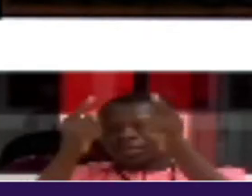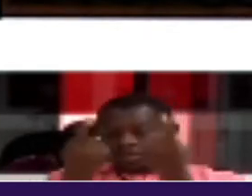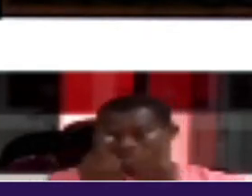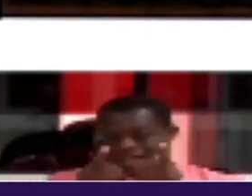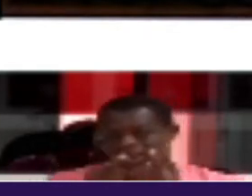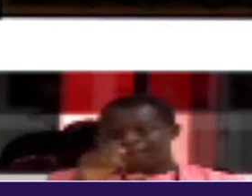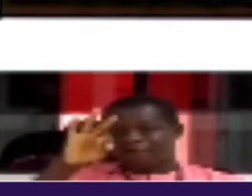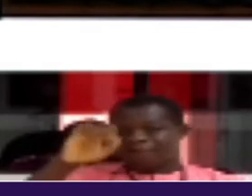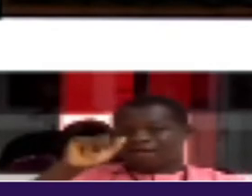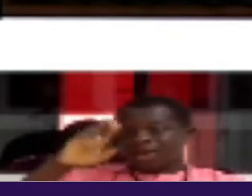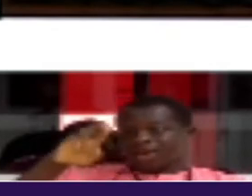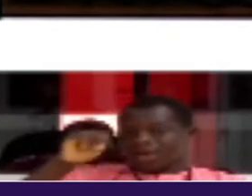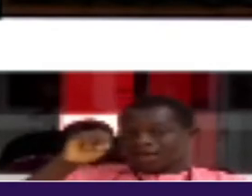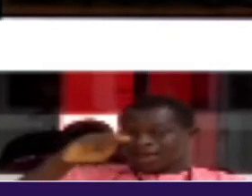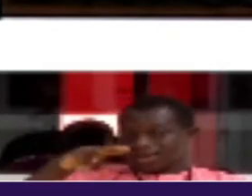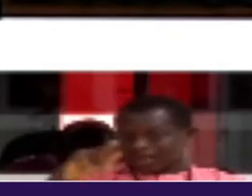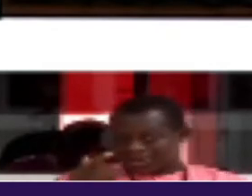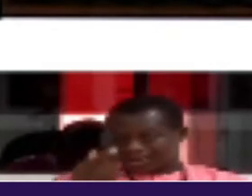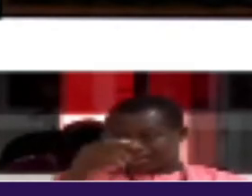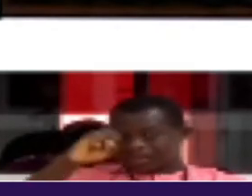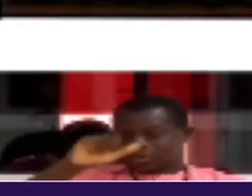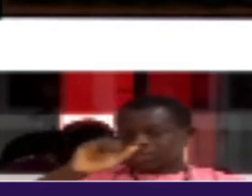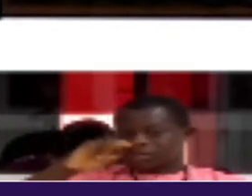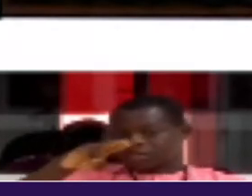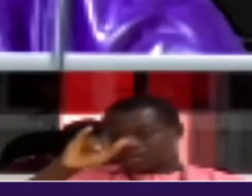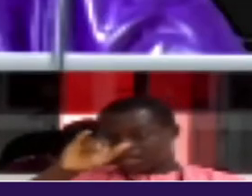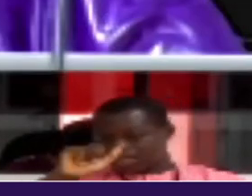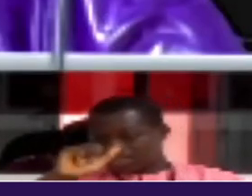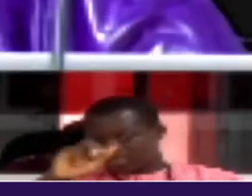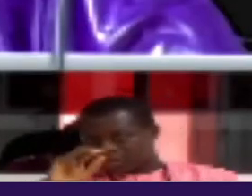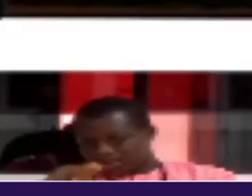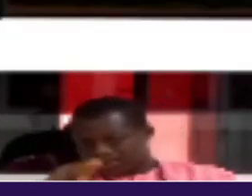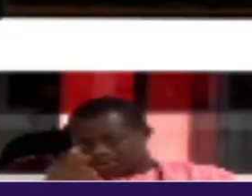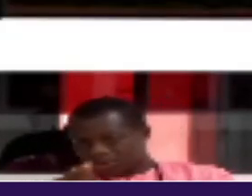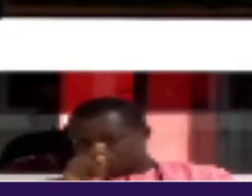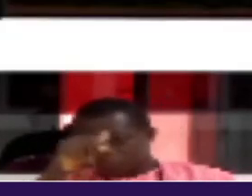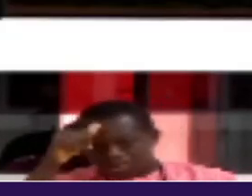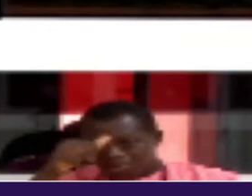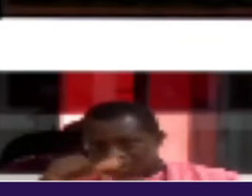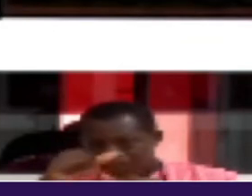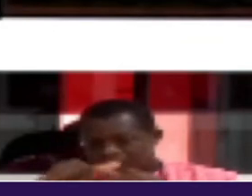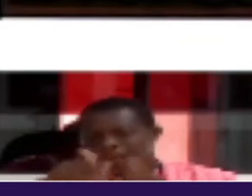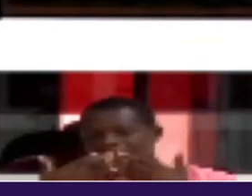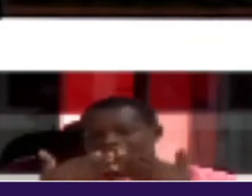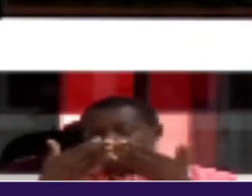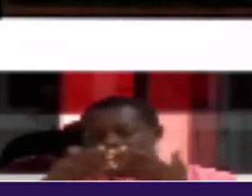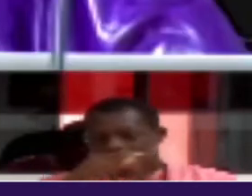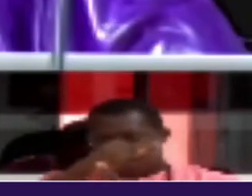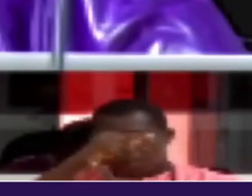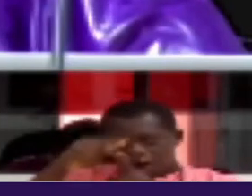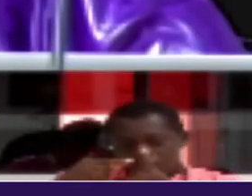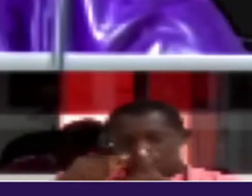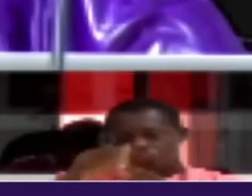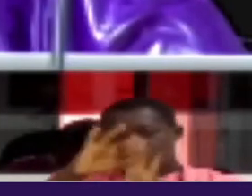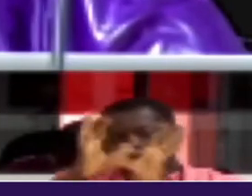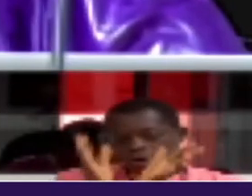you recall having been informed about these allegations? I recall. And you in fact signed a